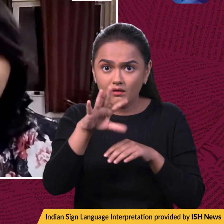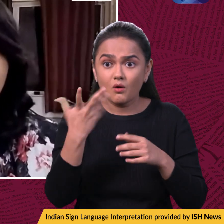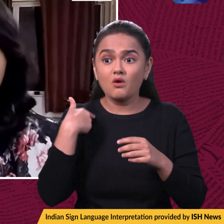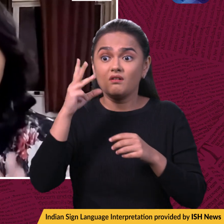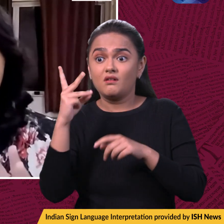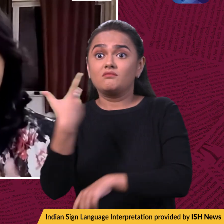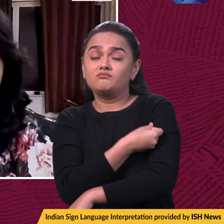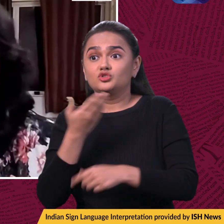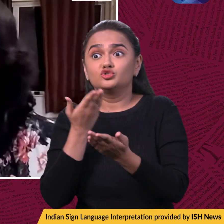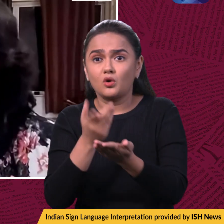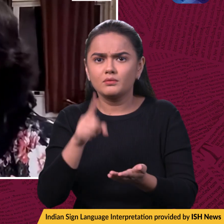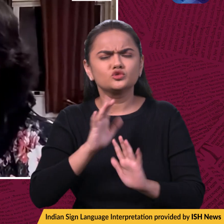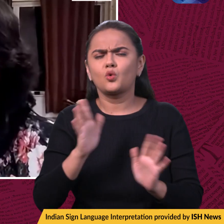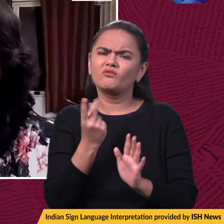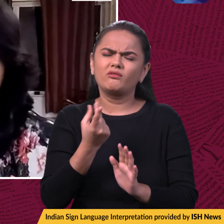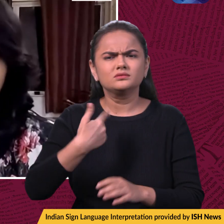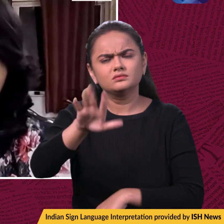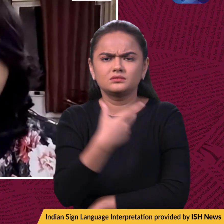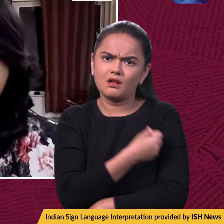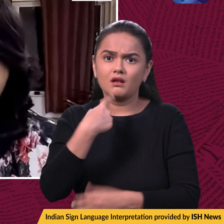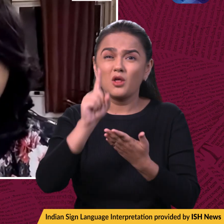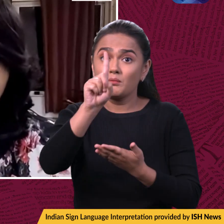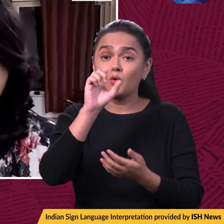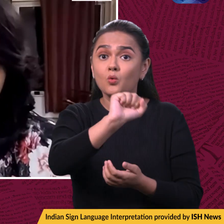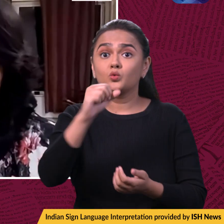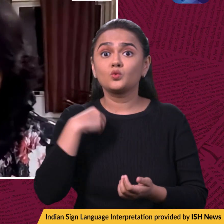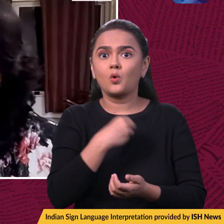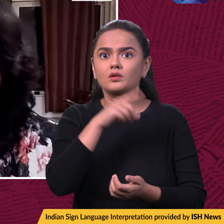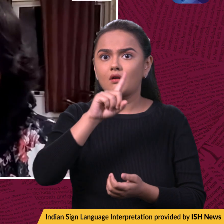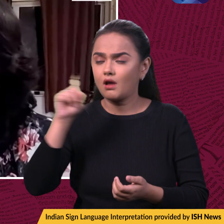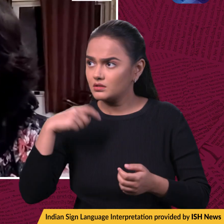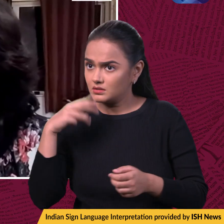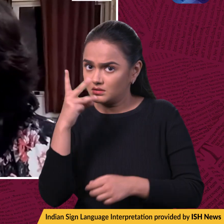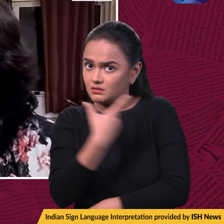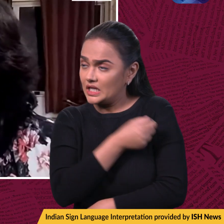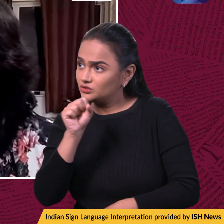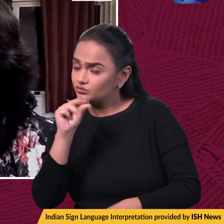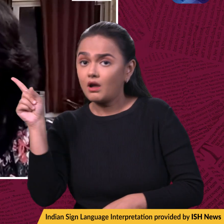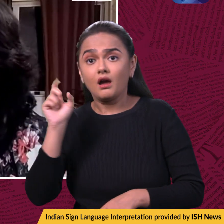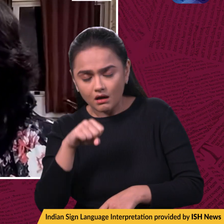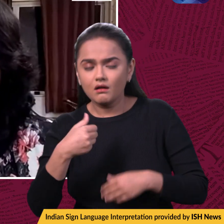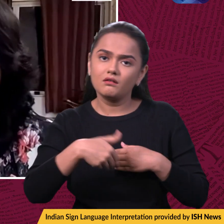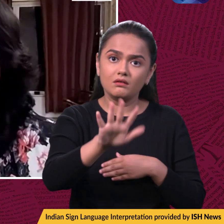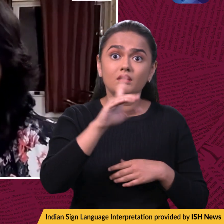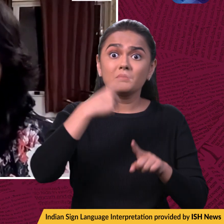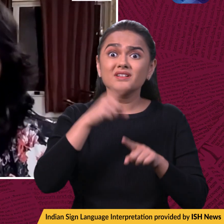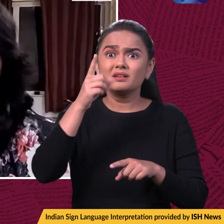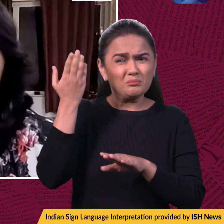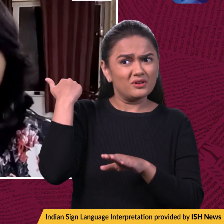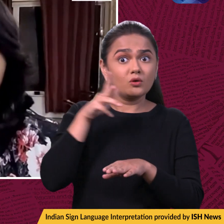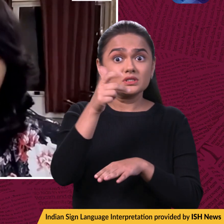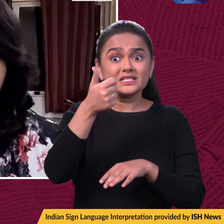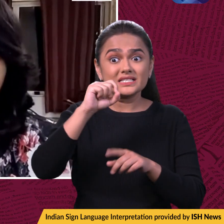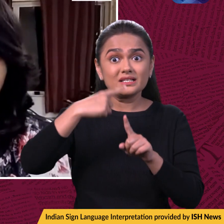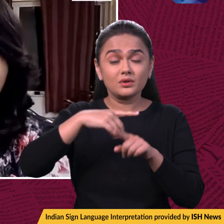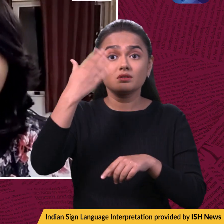shots. However, they will still have to consult with their doctor before taking the vaccine. It was earlier decided that 60 plus would